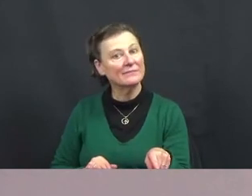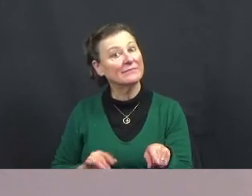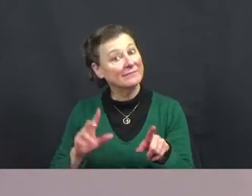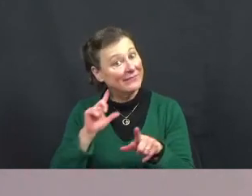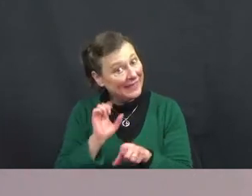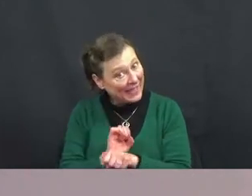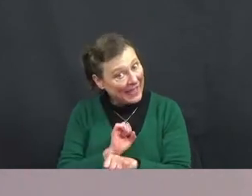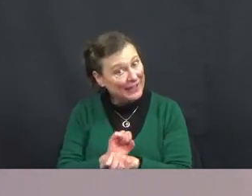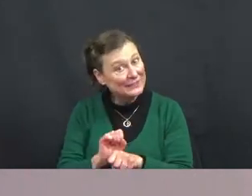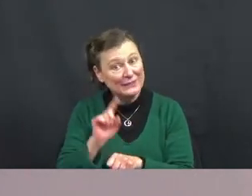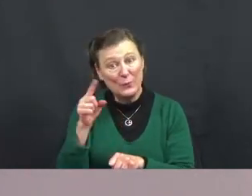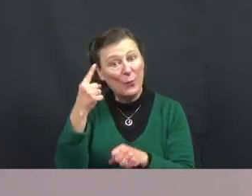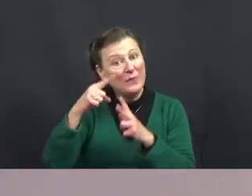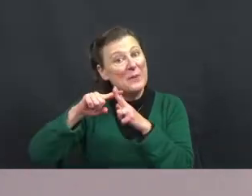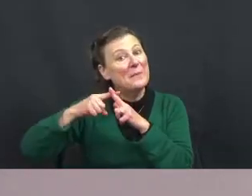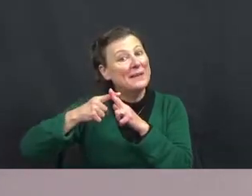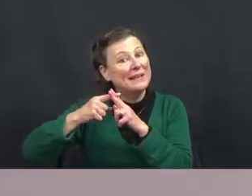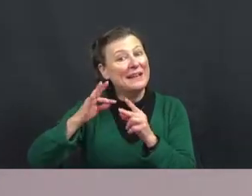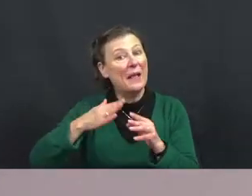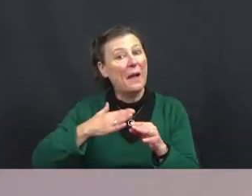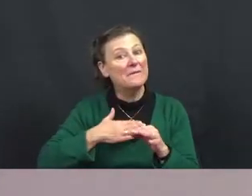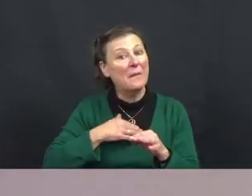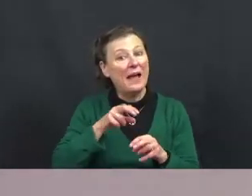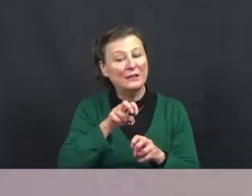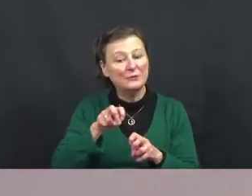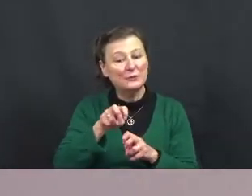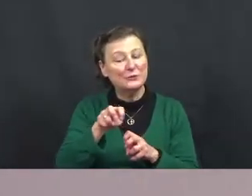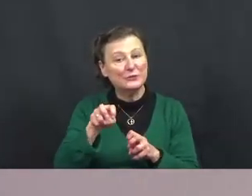Actually, it was just the beginning of my pilgrimage.